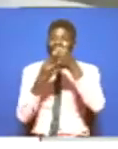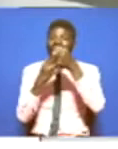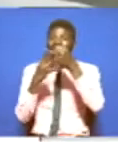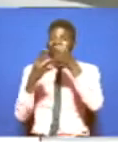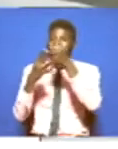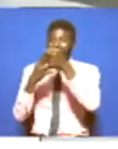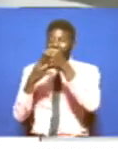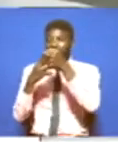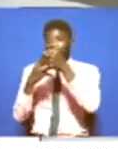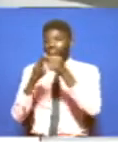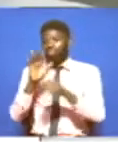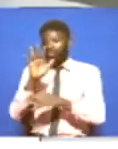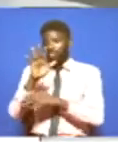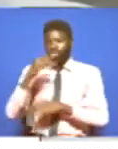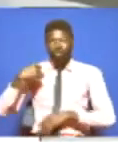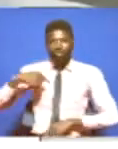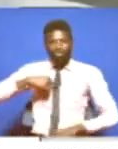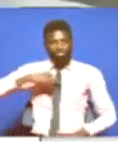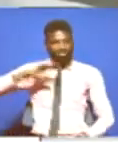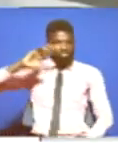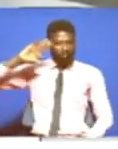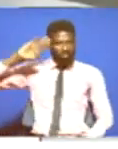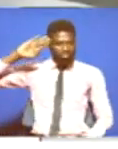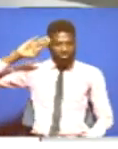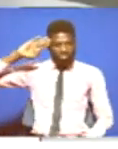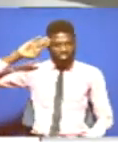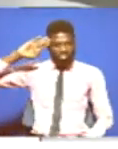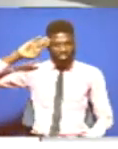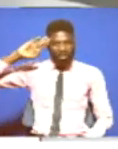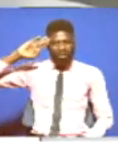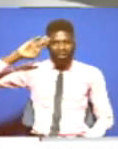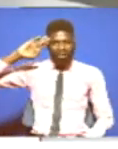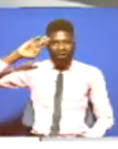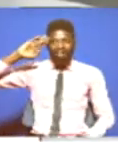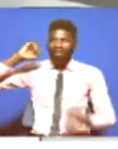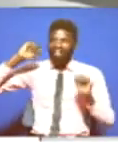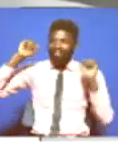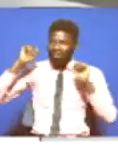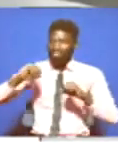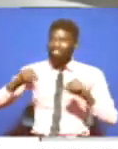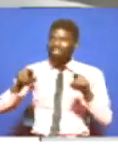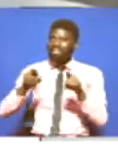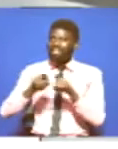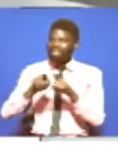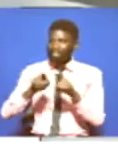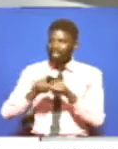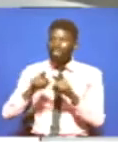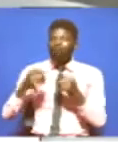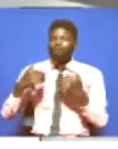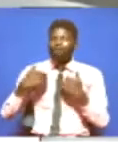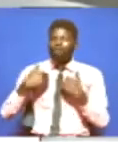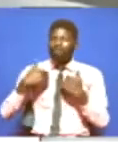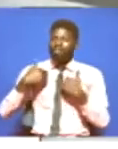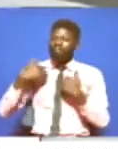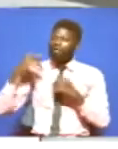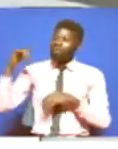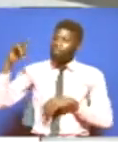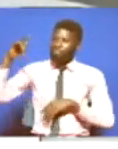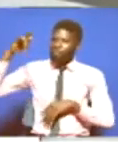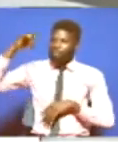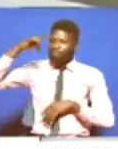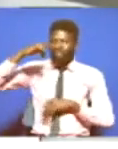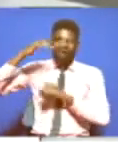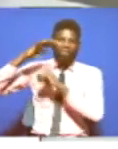and have the air salute, you know, up here, you know, with all the jets and so forth and so forth, with the